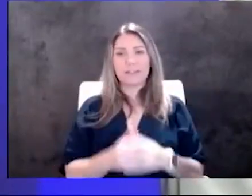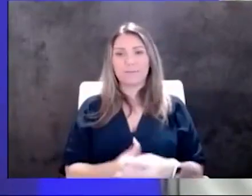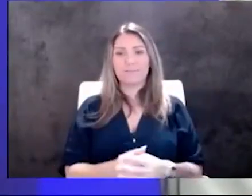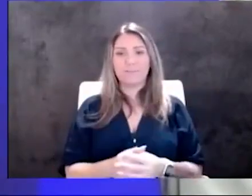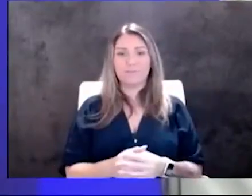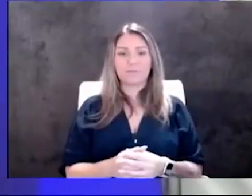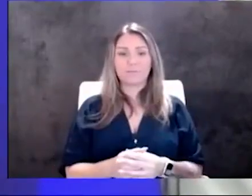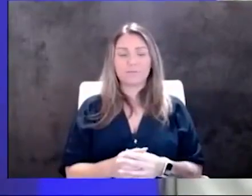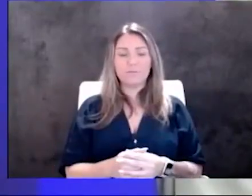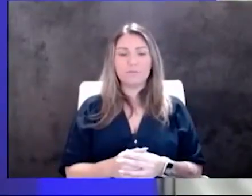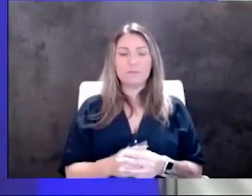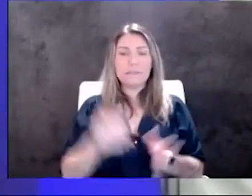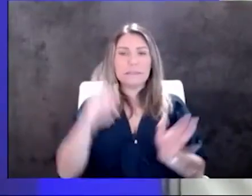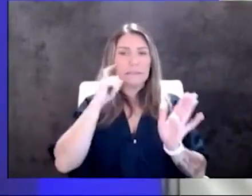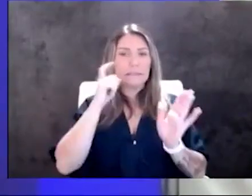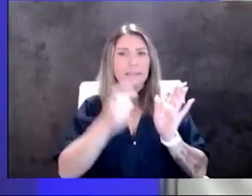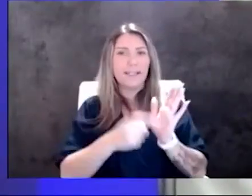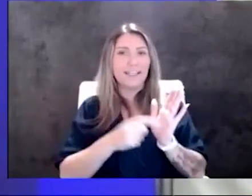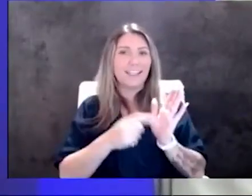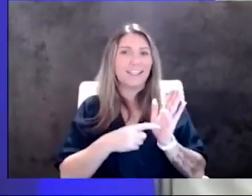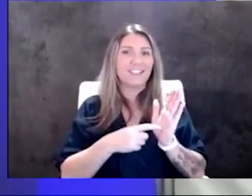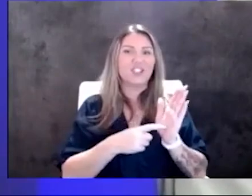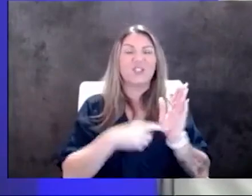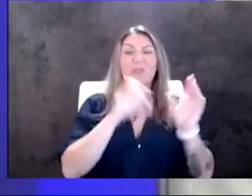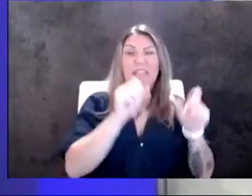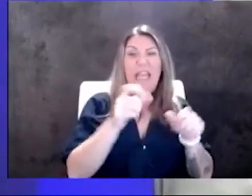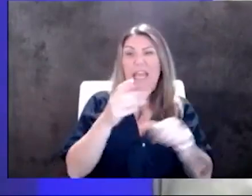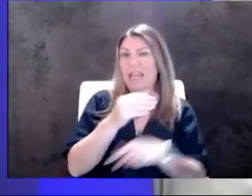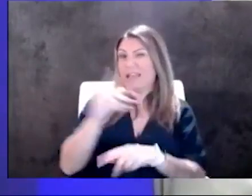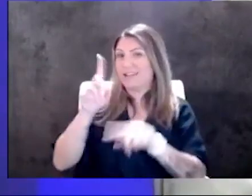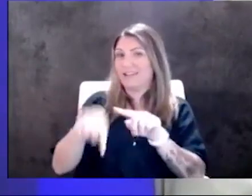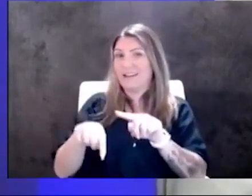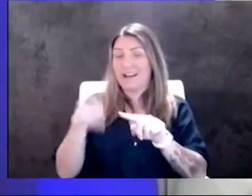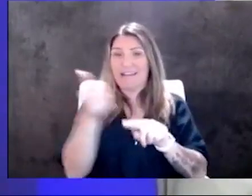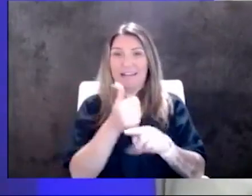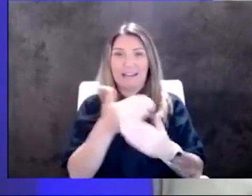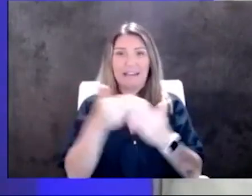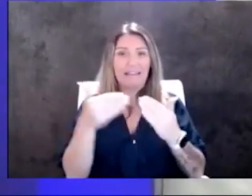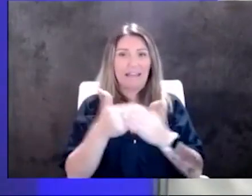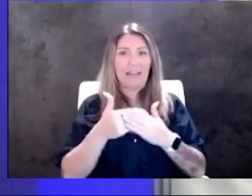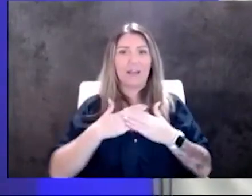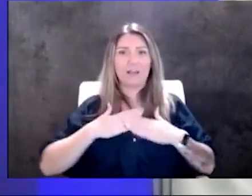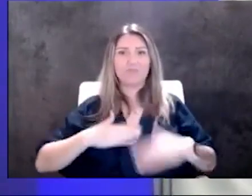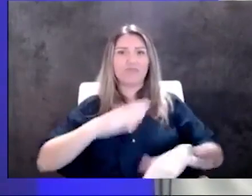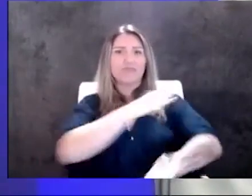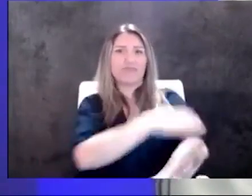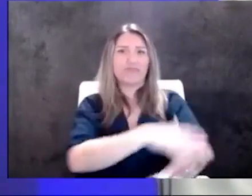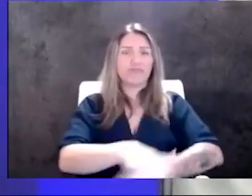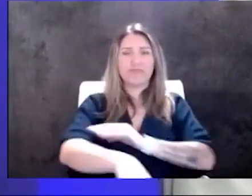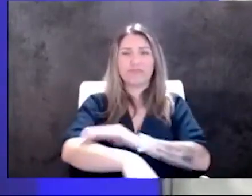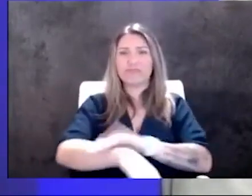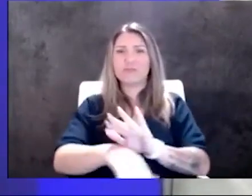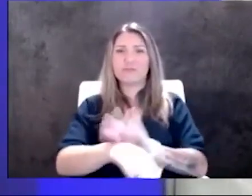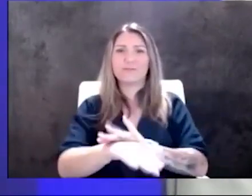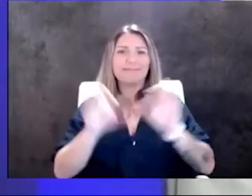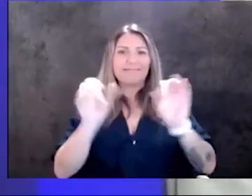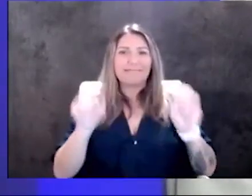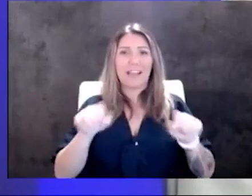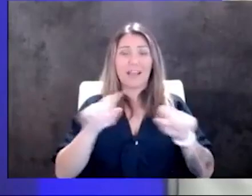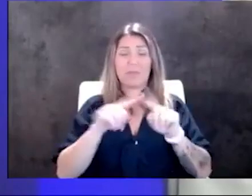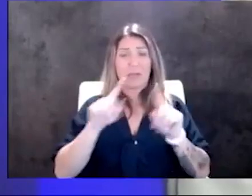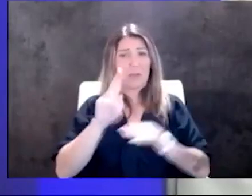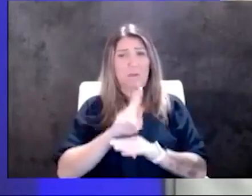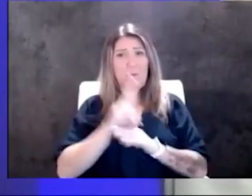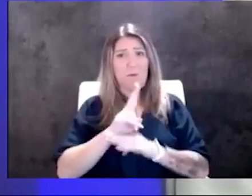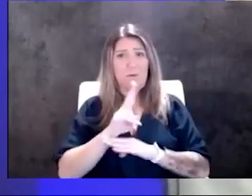are considered off-label and on-label. Anything in the trunk or the extremities is considered on-label, but we've used it for a variety of issues,